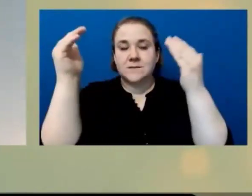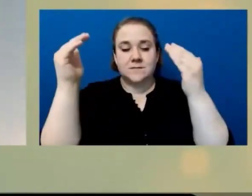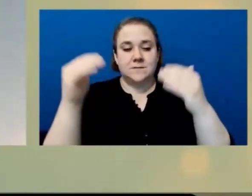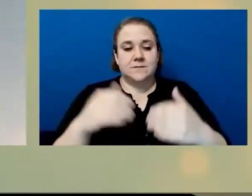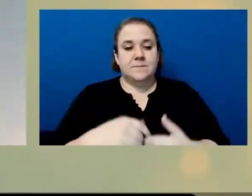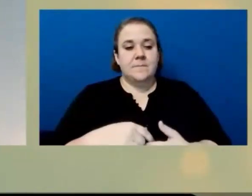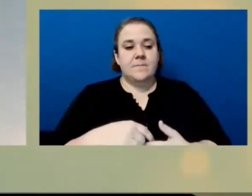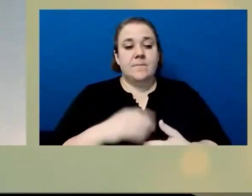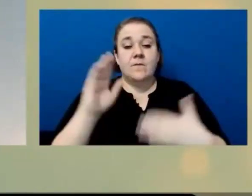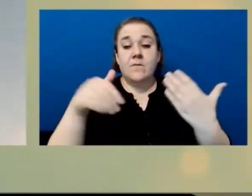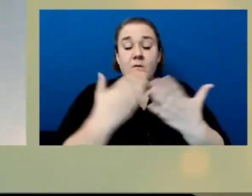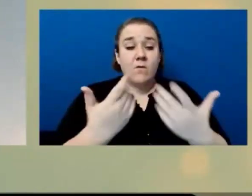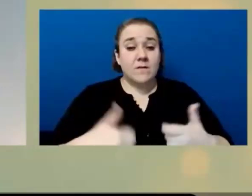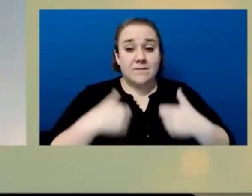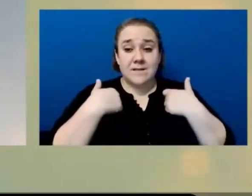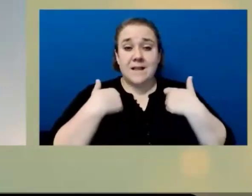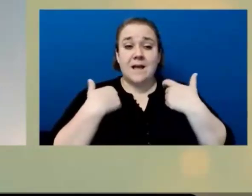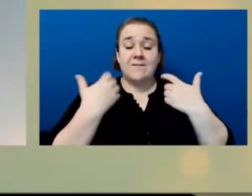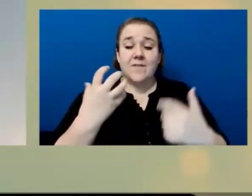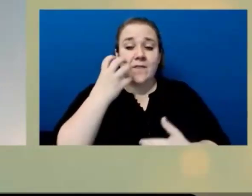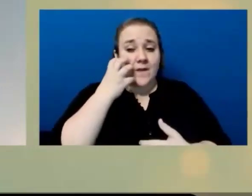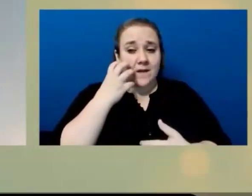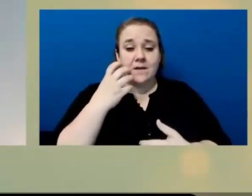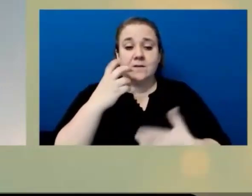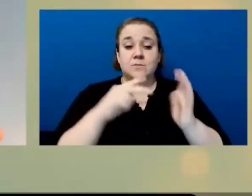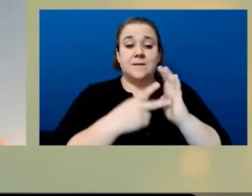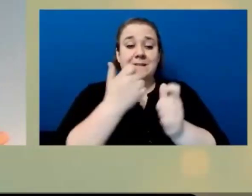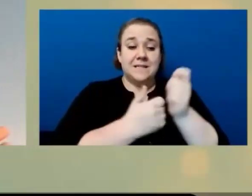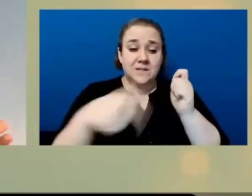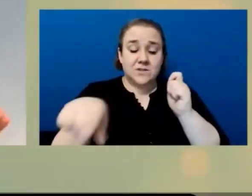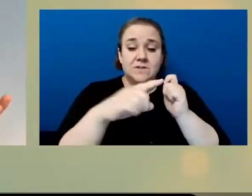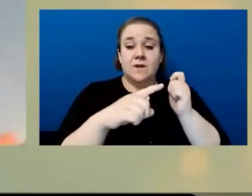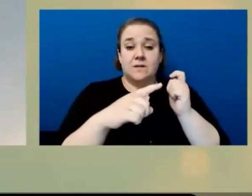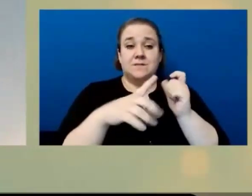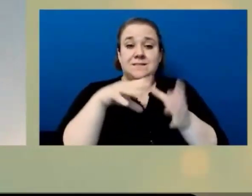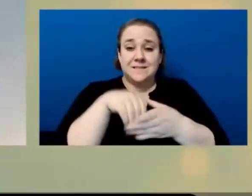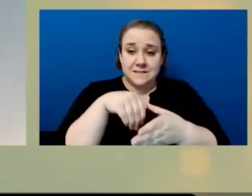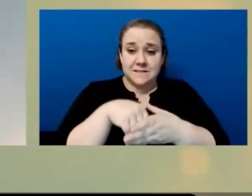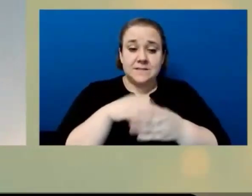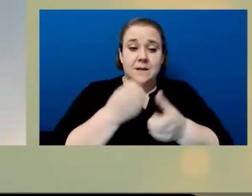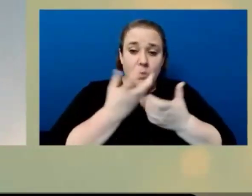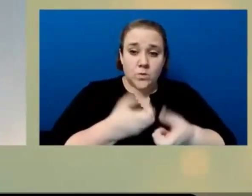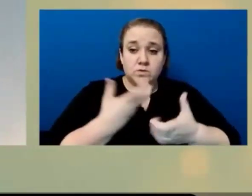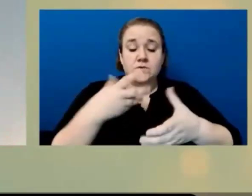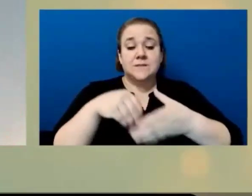We are echoed in the ocean waves and found in the deep. How beautiful.